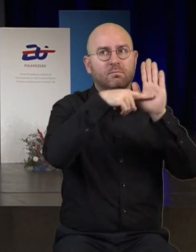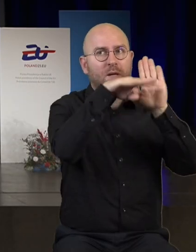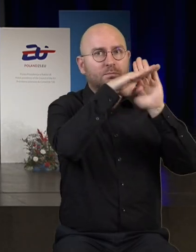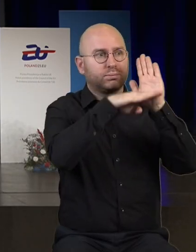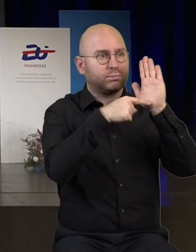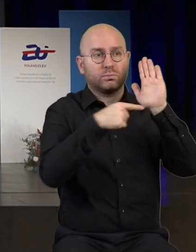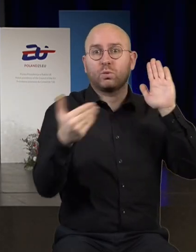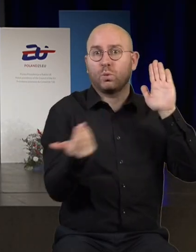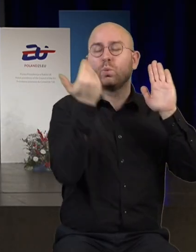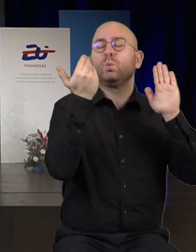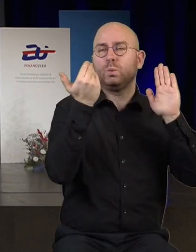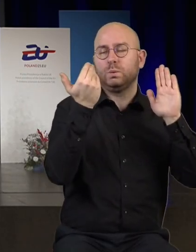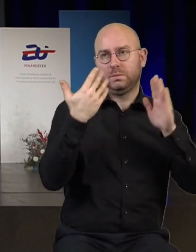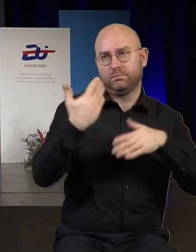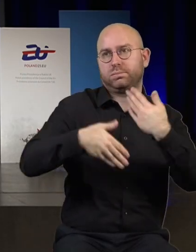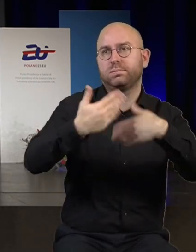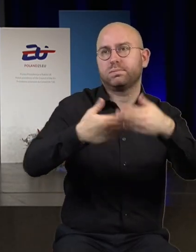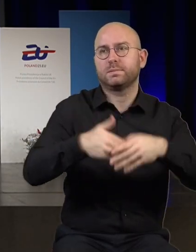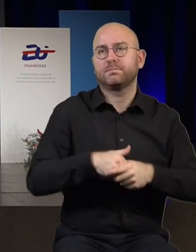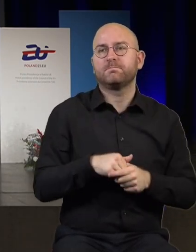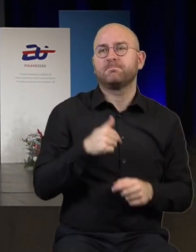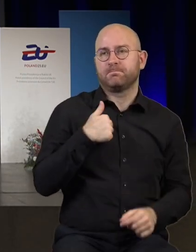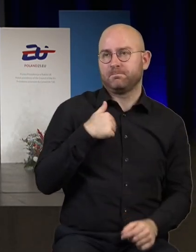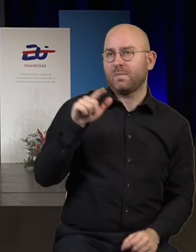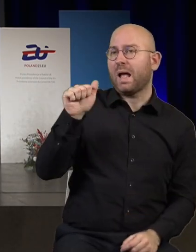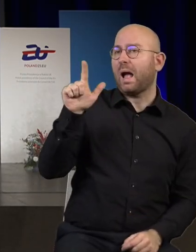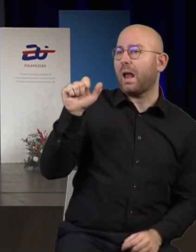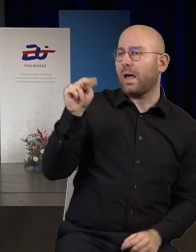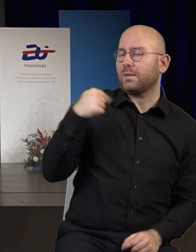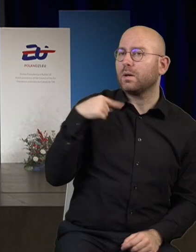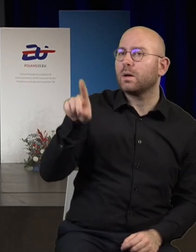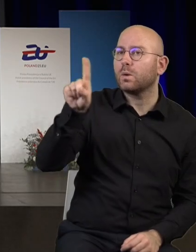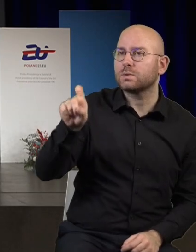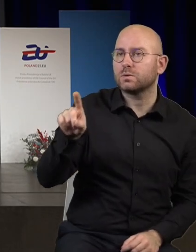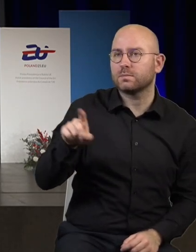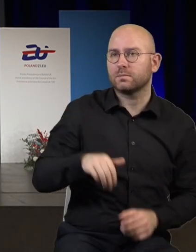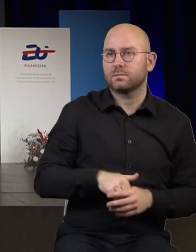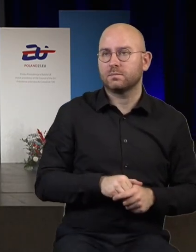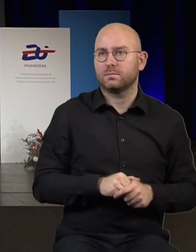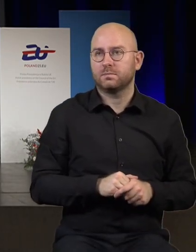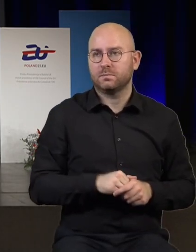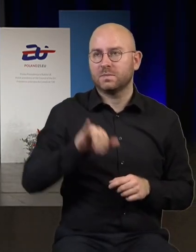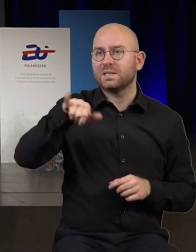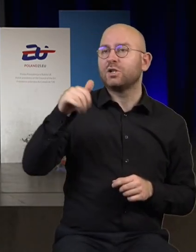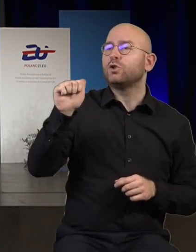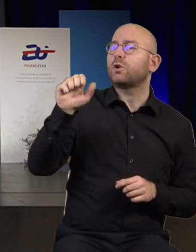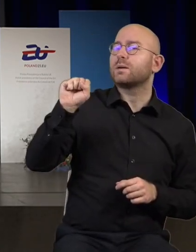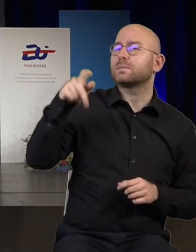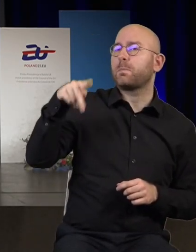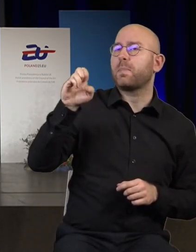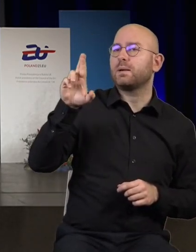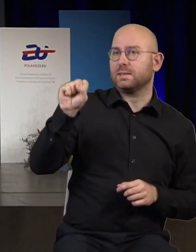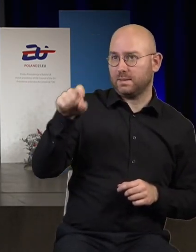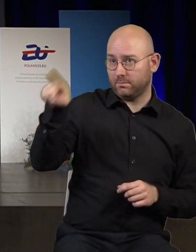for advisory, how to prioritize investments, among also other things.